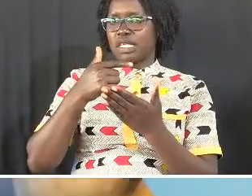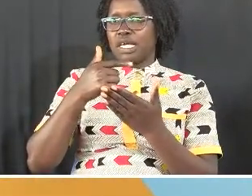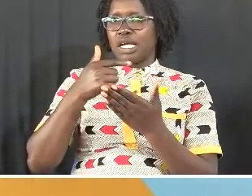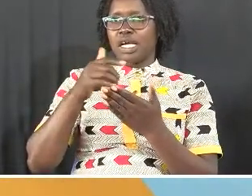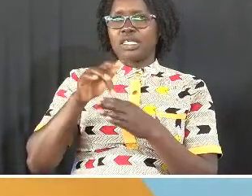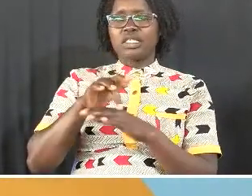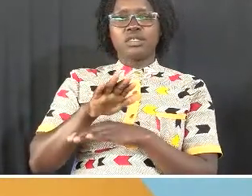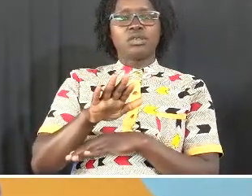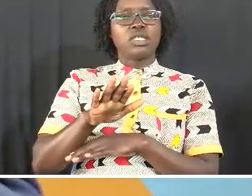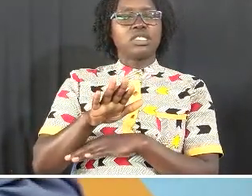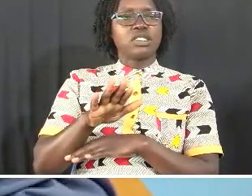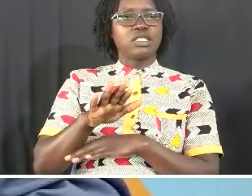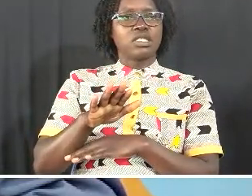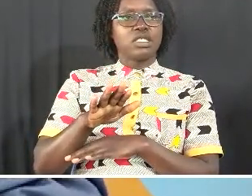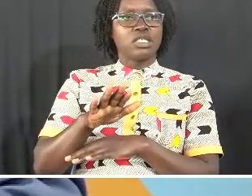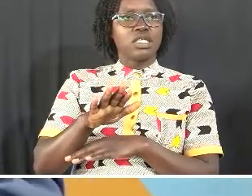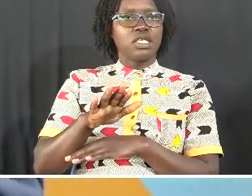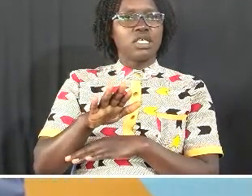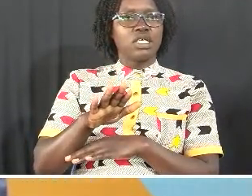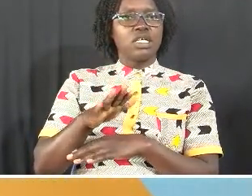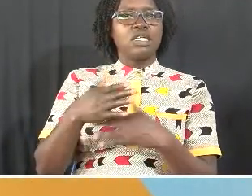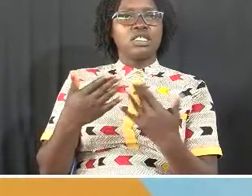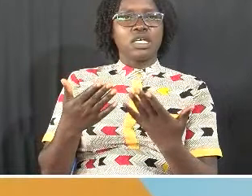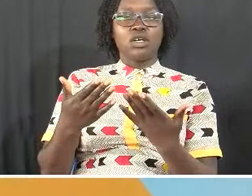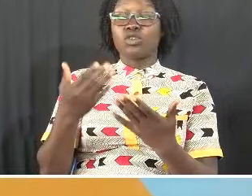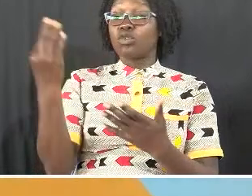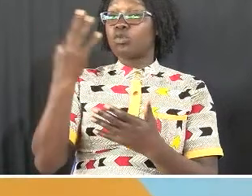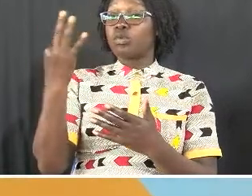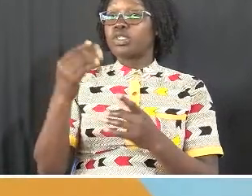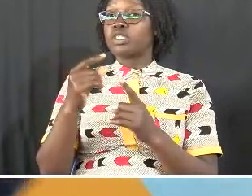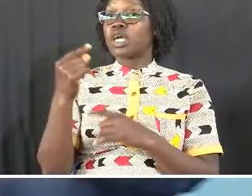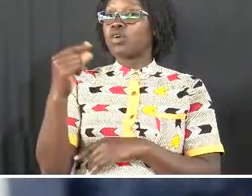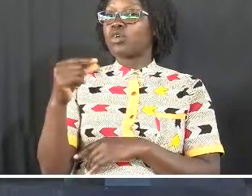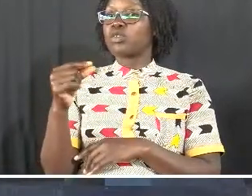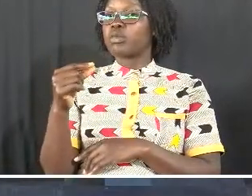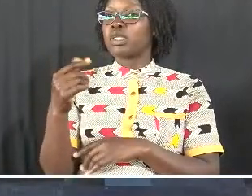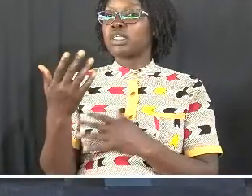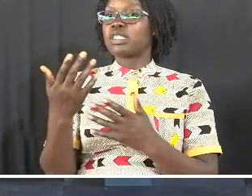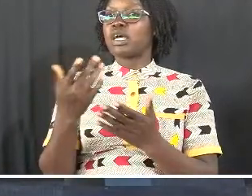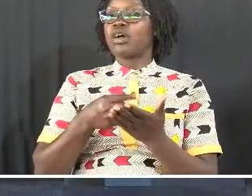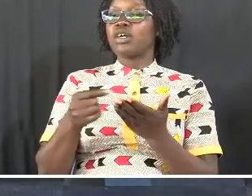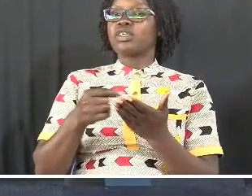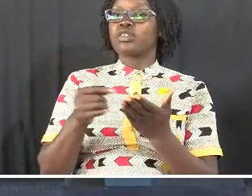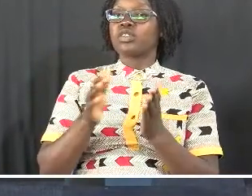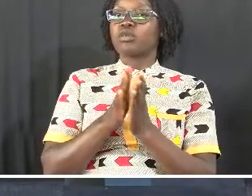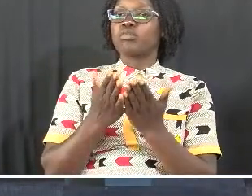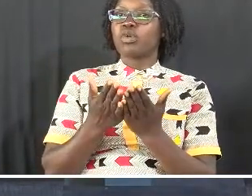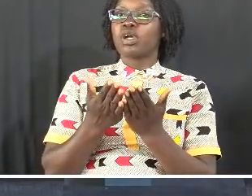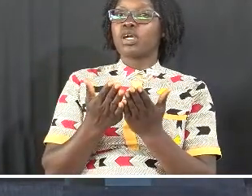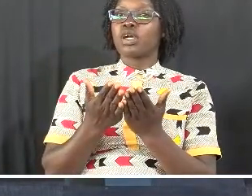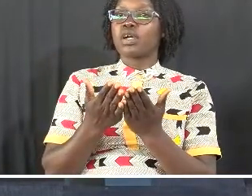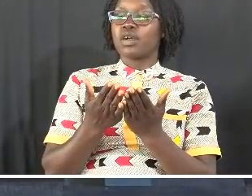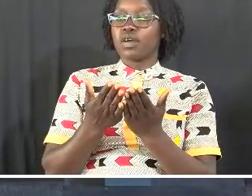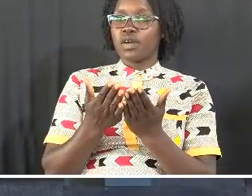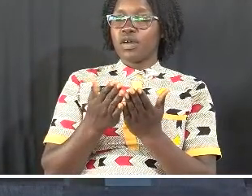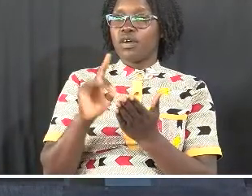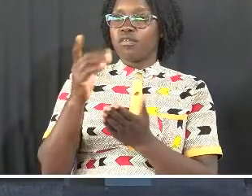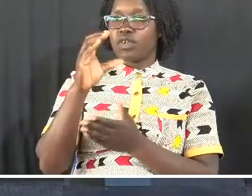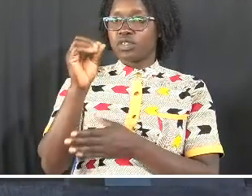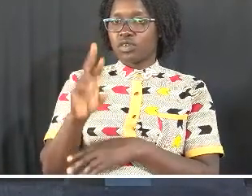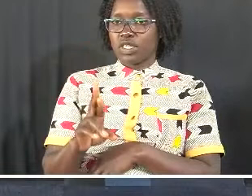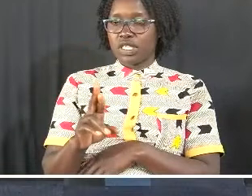over to now preach the gospel. That is when he wrote the book we read before. And he